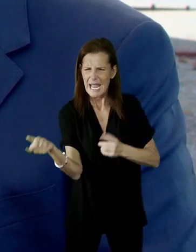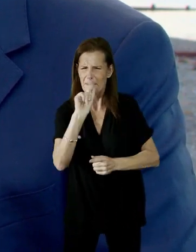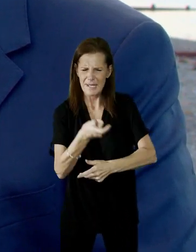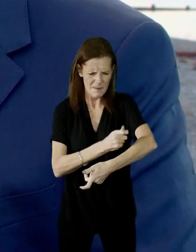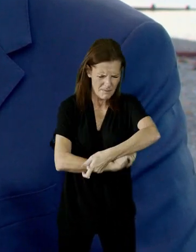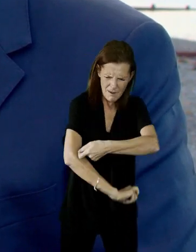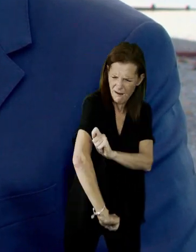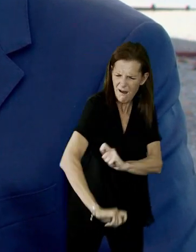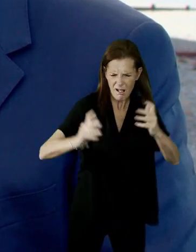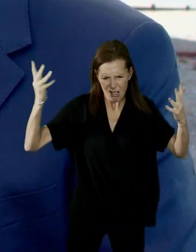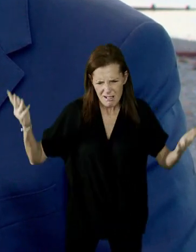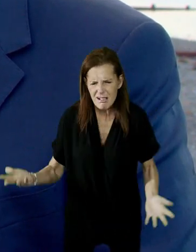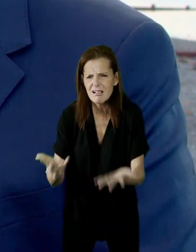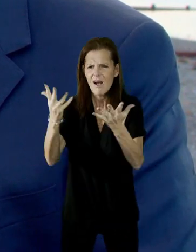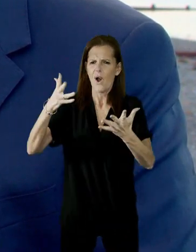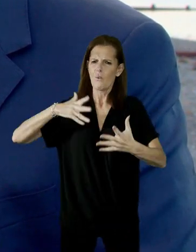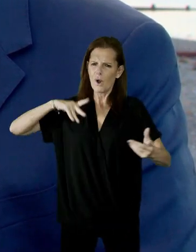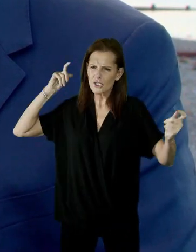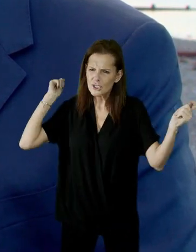behind the legislation.